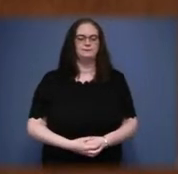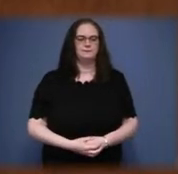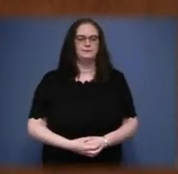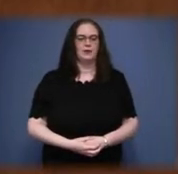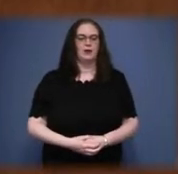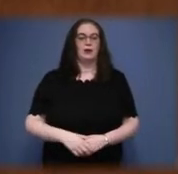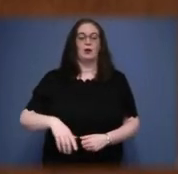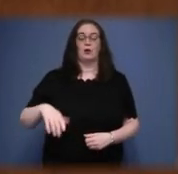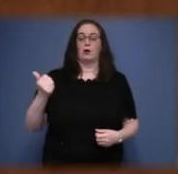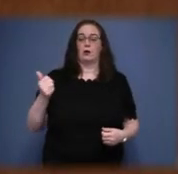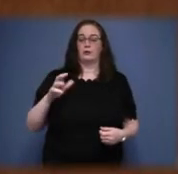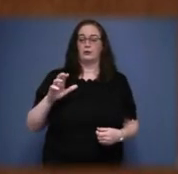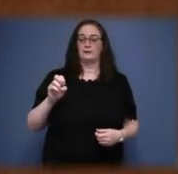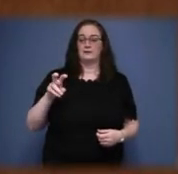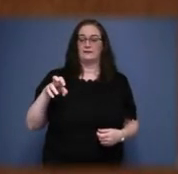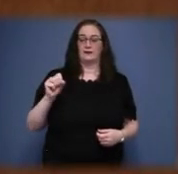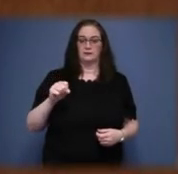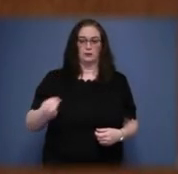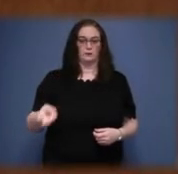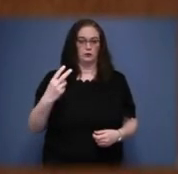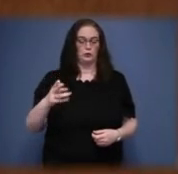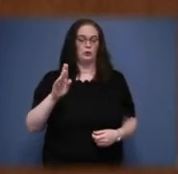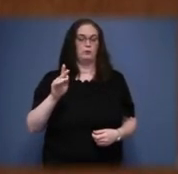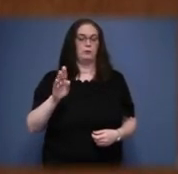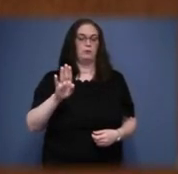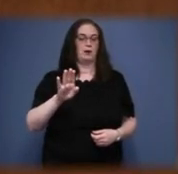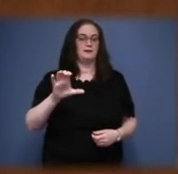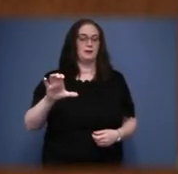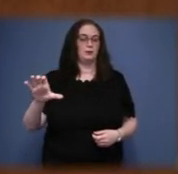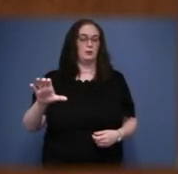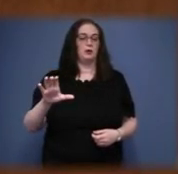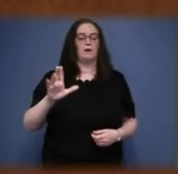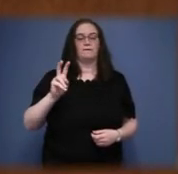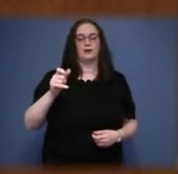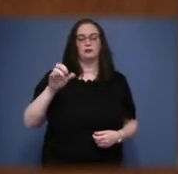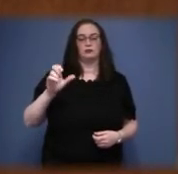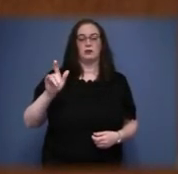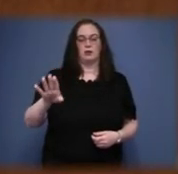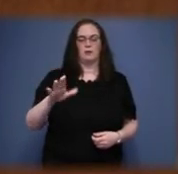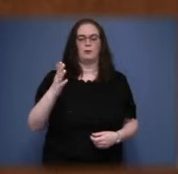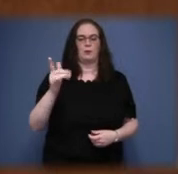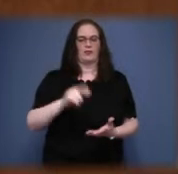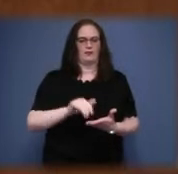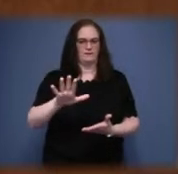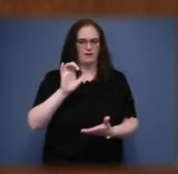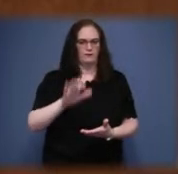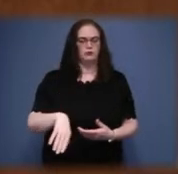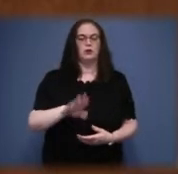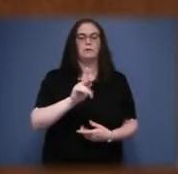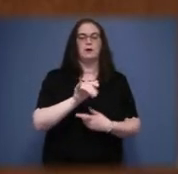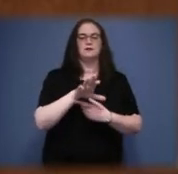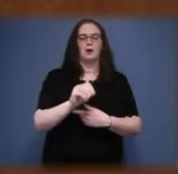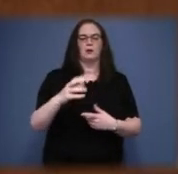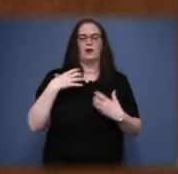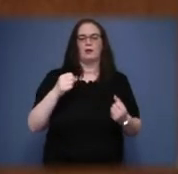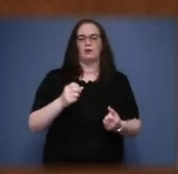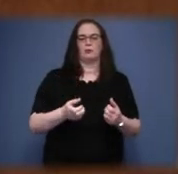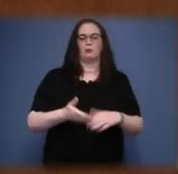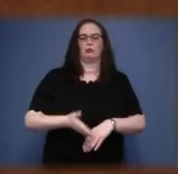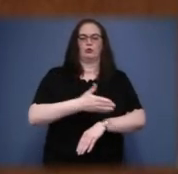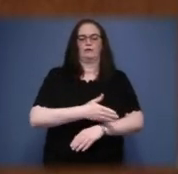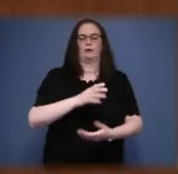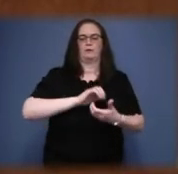For other civics, we have two. For the Bucks County Community College Veterans Club, $1,500, and for the Bucks County Health Improvement